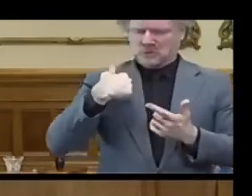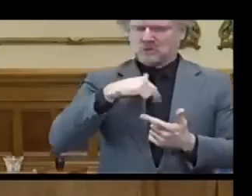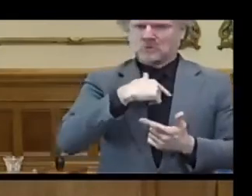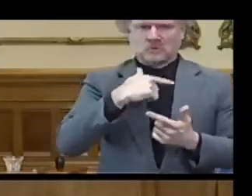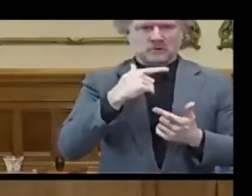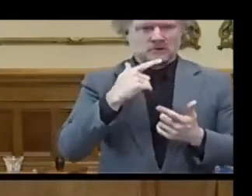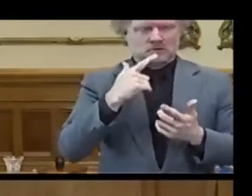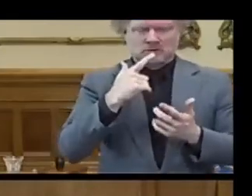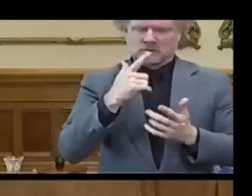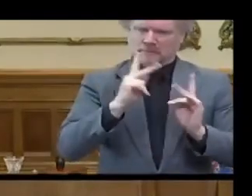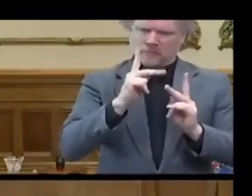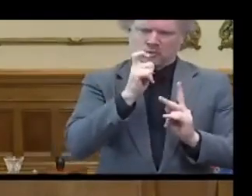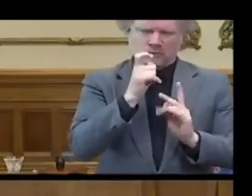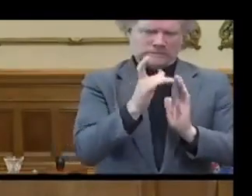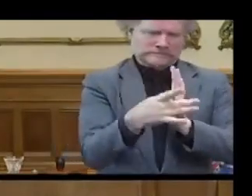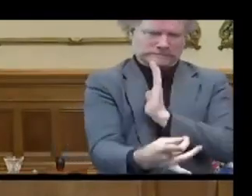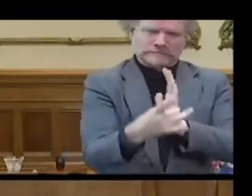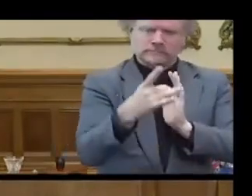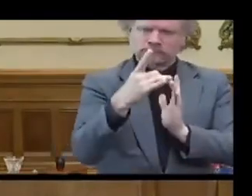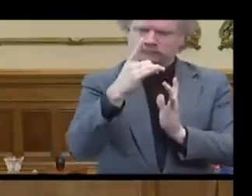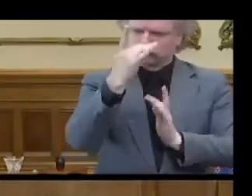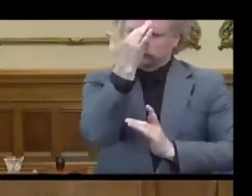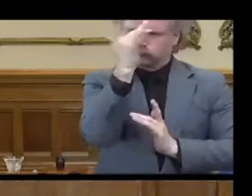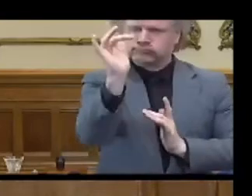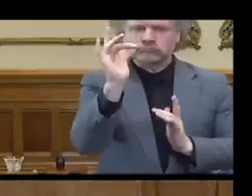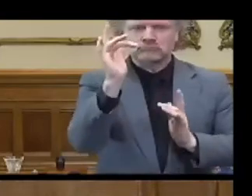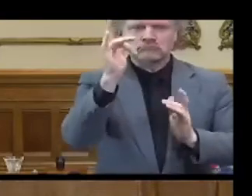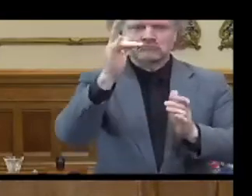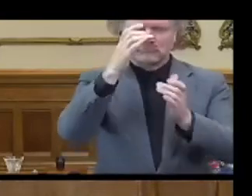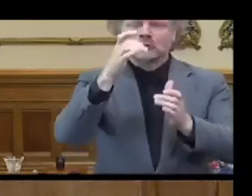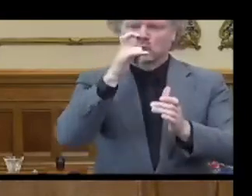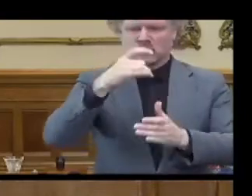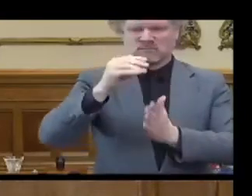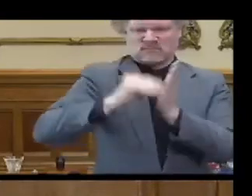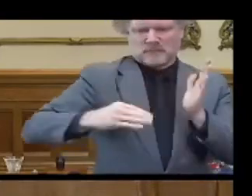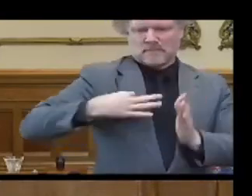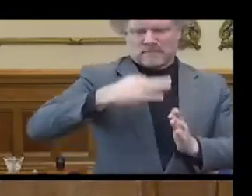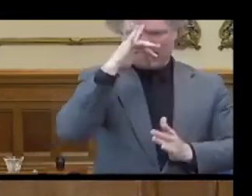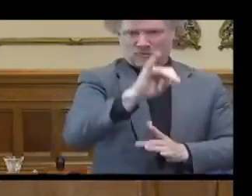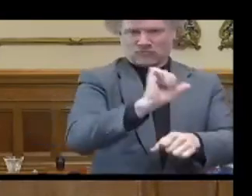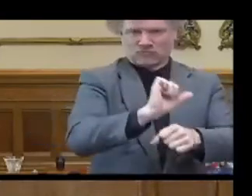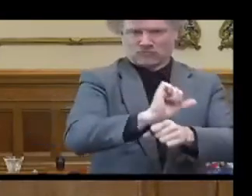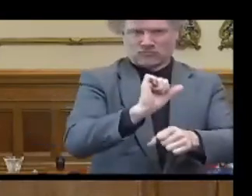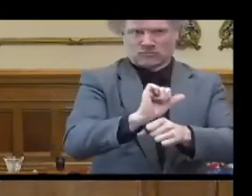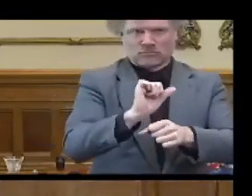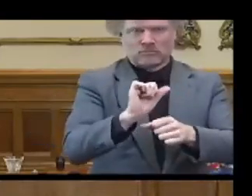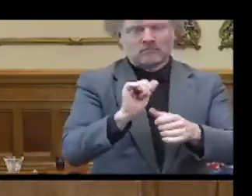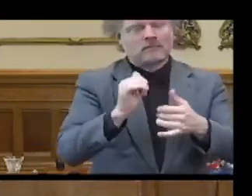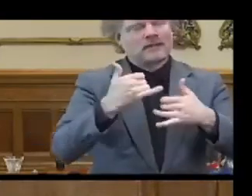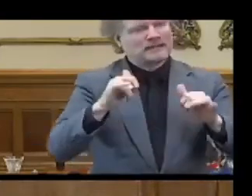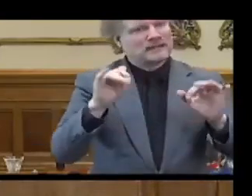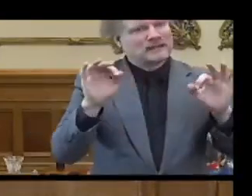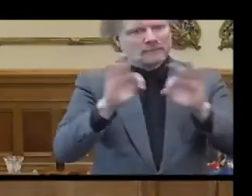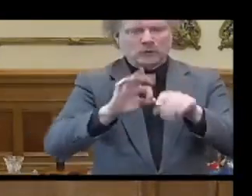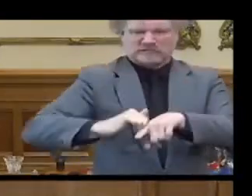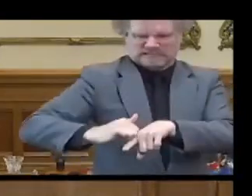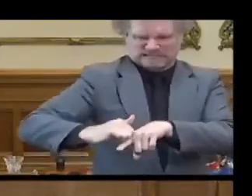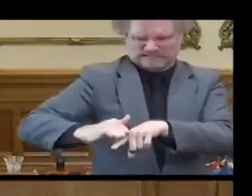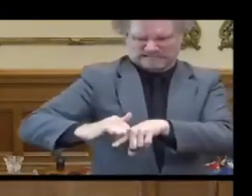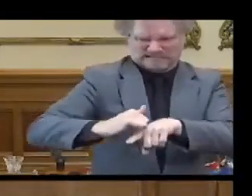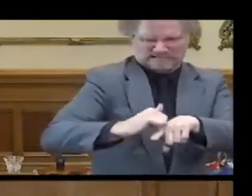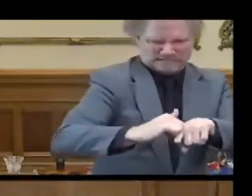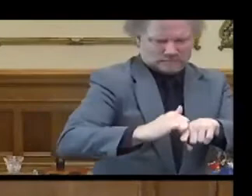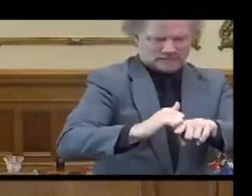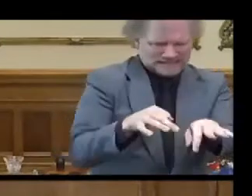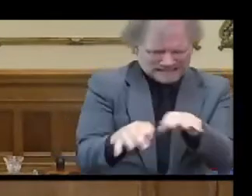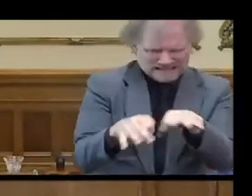very skilled, highly educated people that have actually applied for this job. And still, it requires a lot of training just to help them